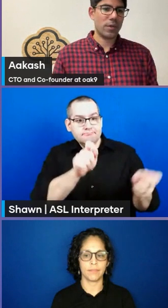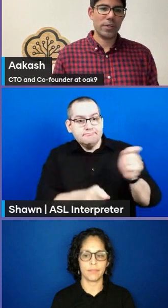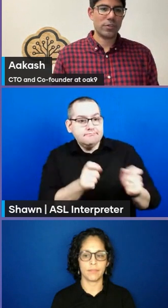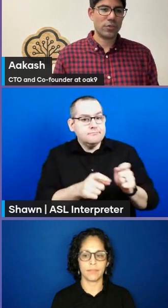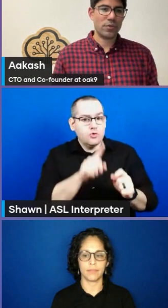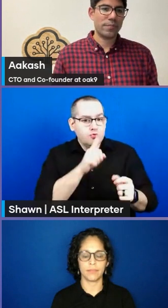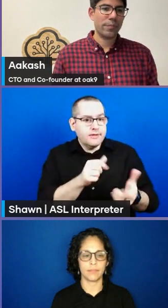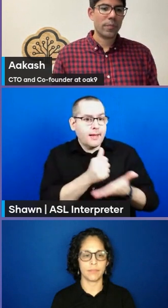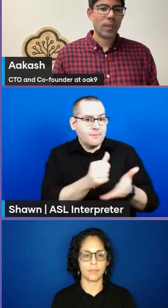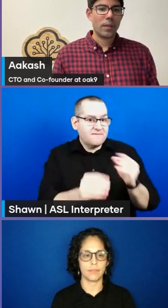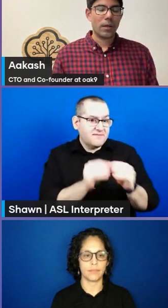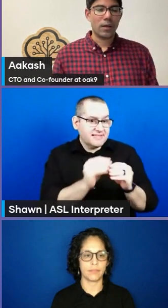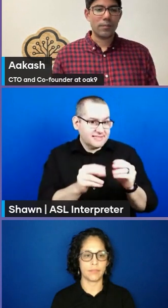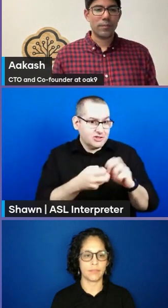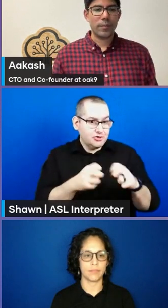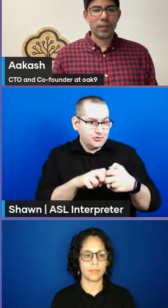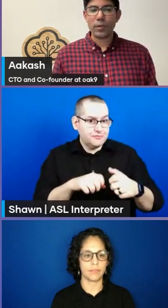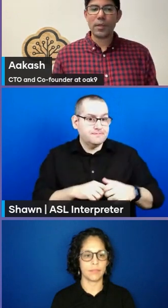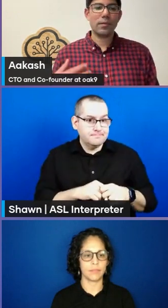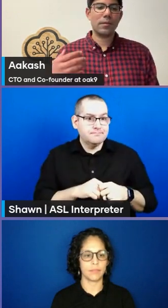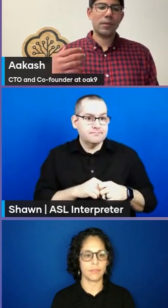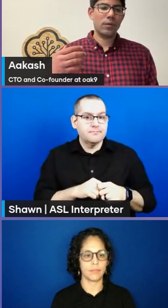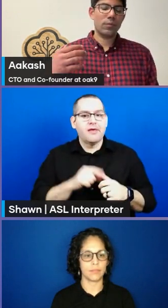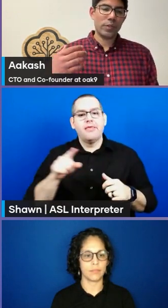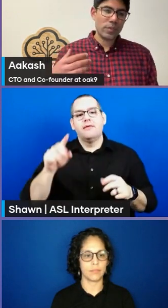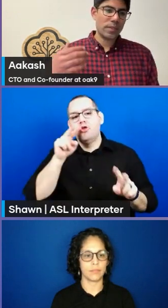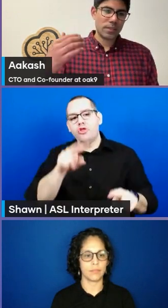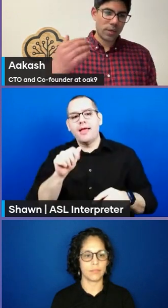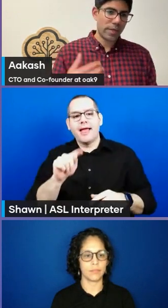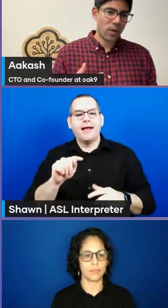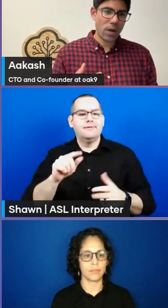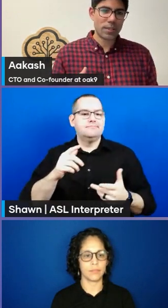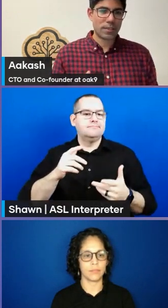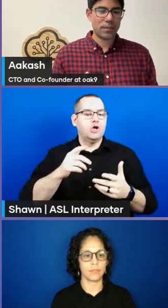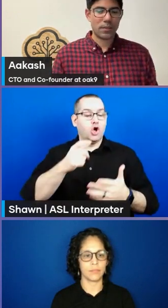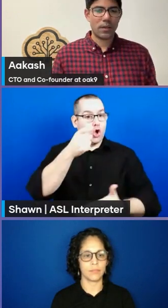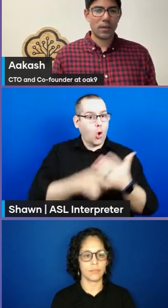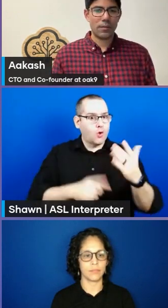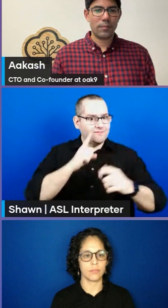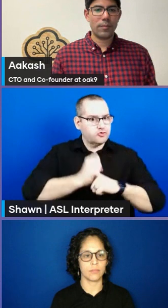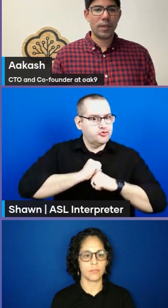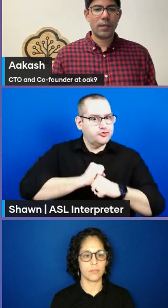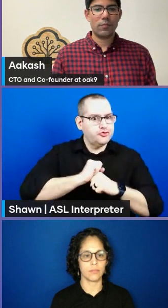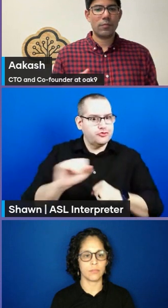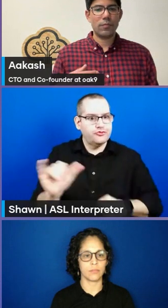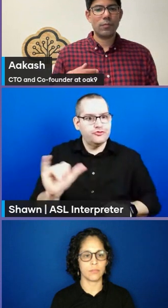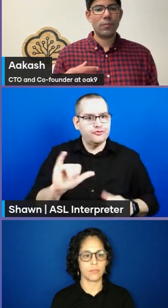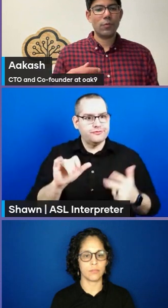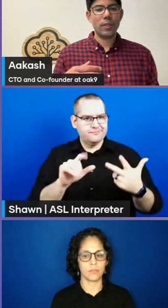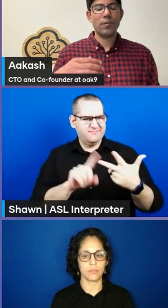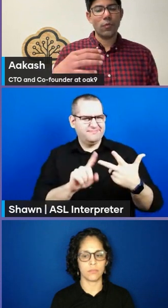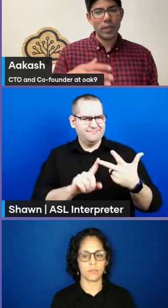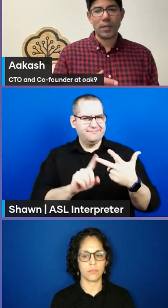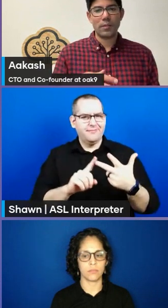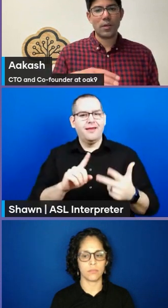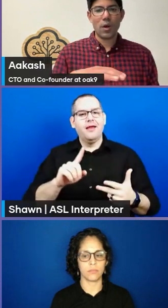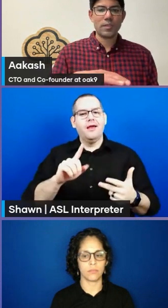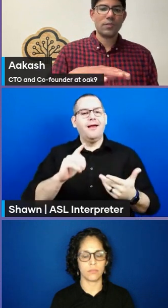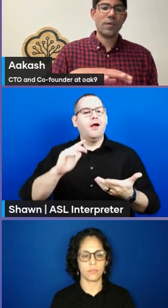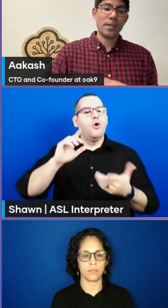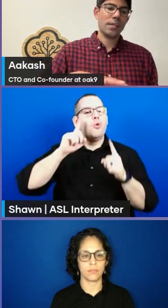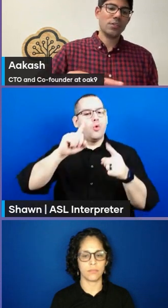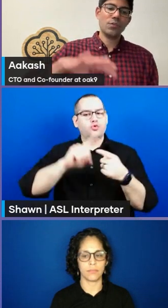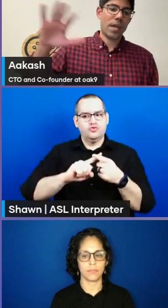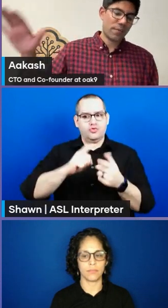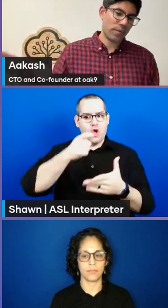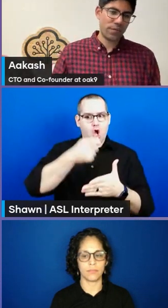fix security issues? They look at, reducing the security cost and really avoiding the cost